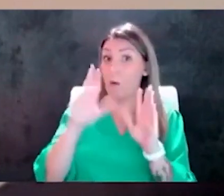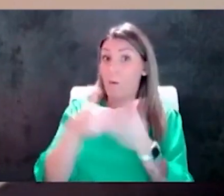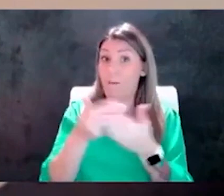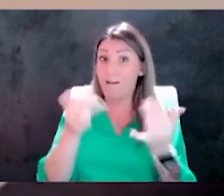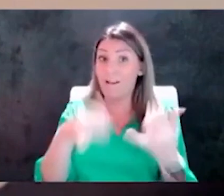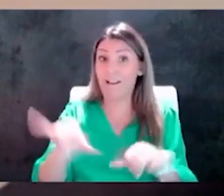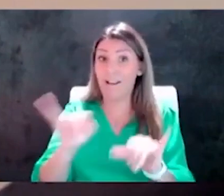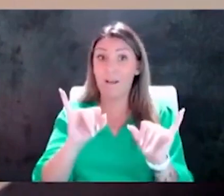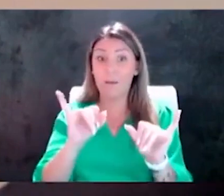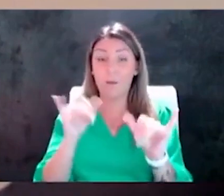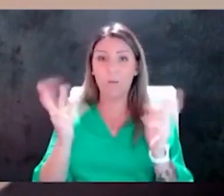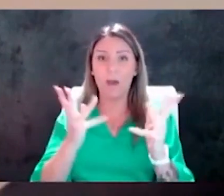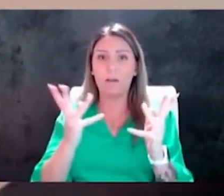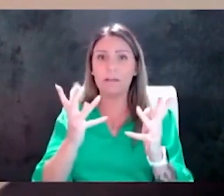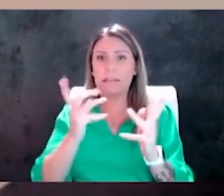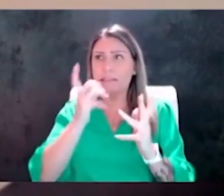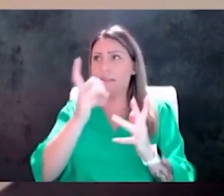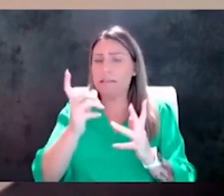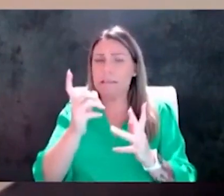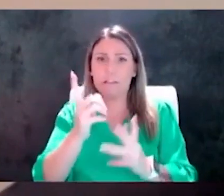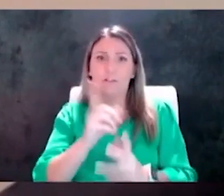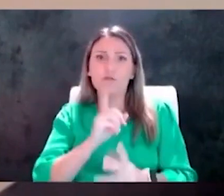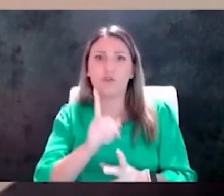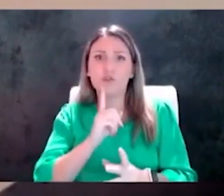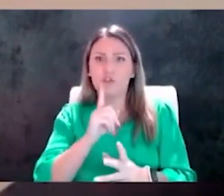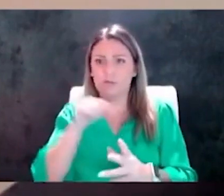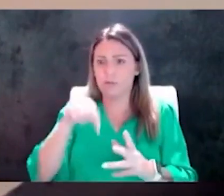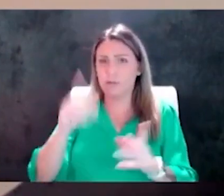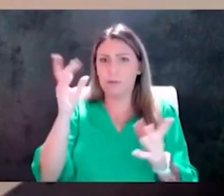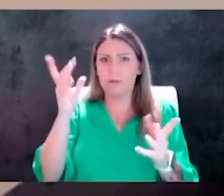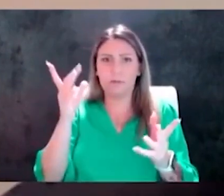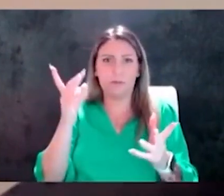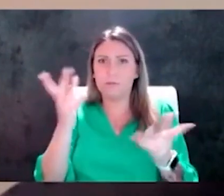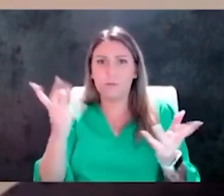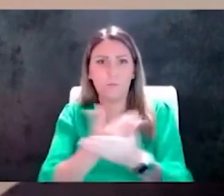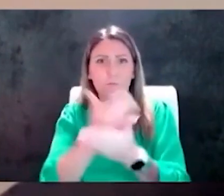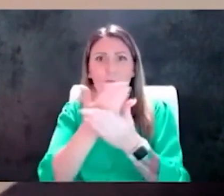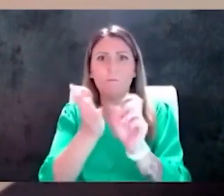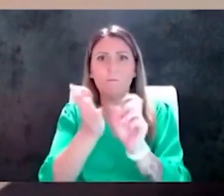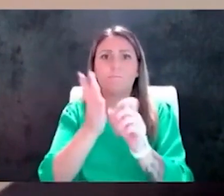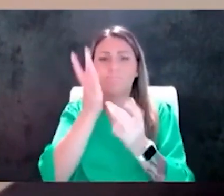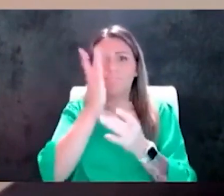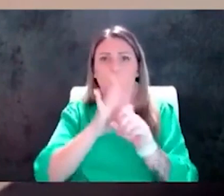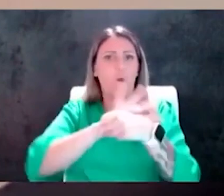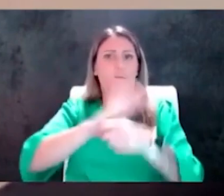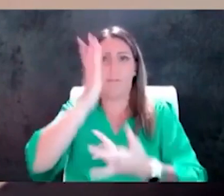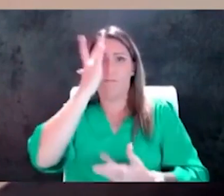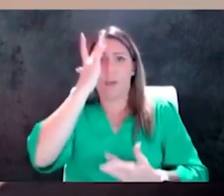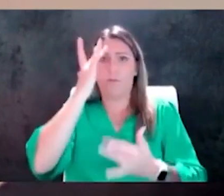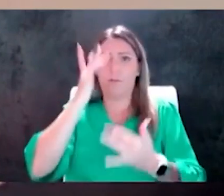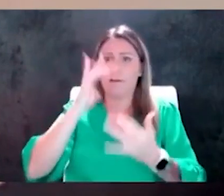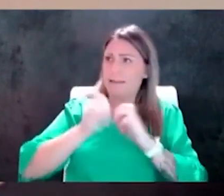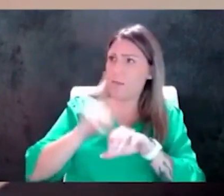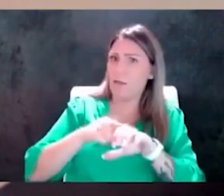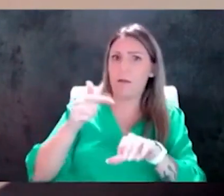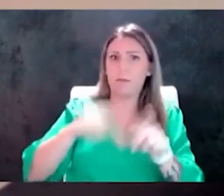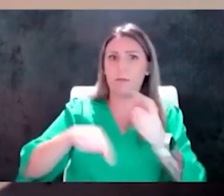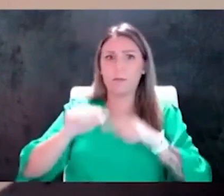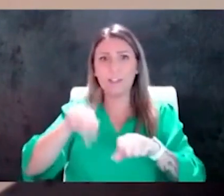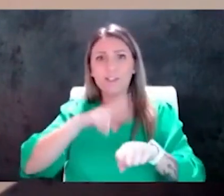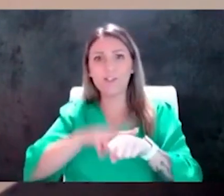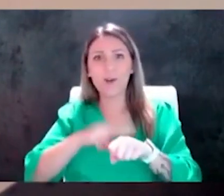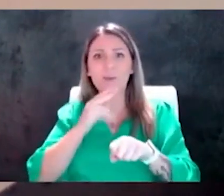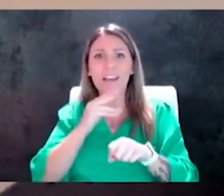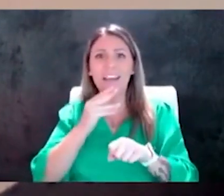this uncertainty around this novel virus and kind of how long it will take to get back to normal, and just kind of sharing that camaraderie with